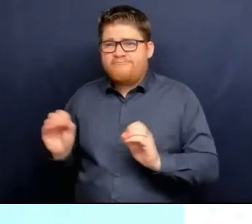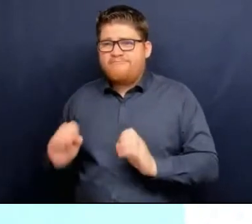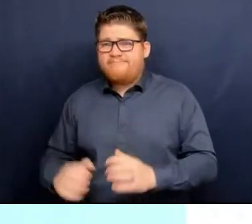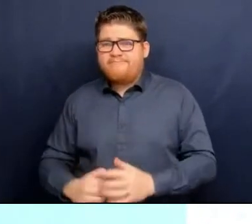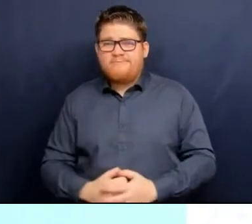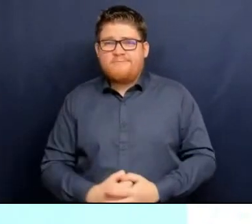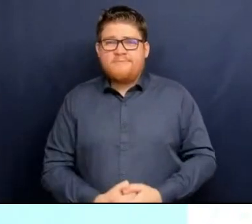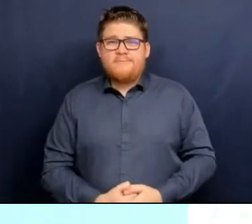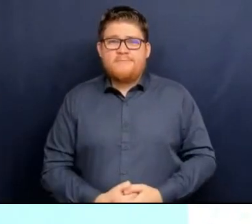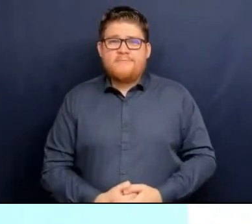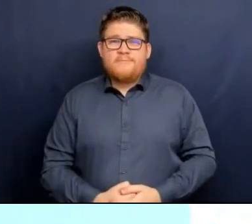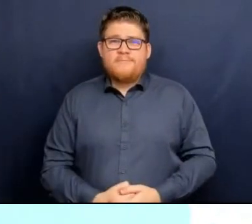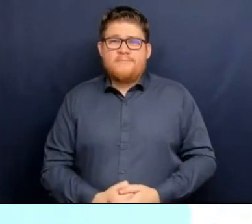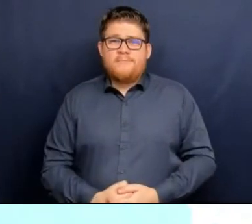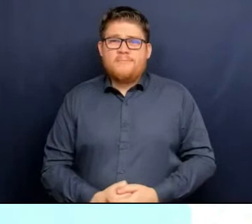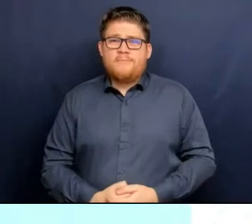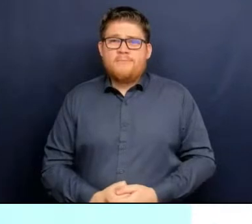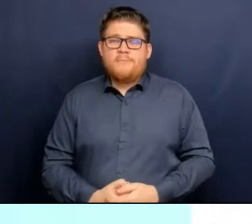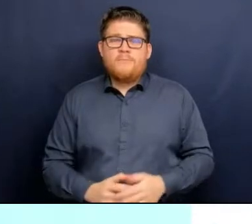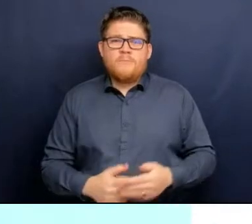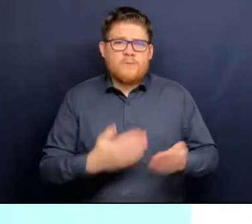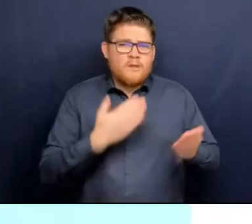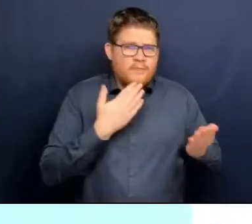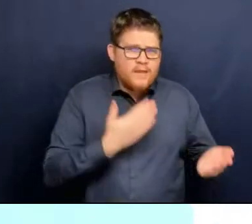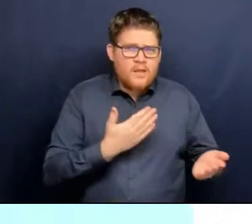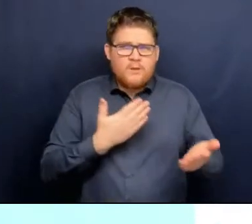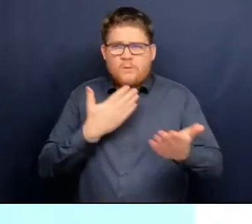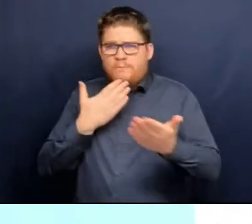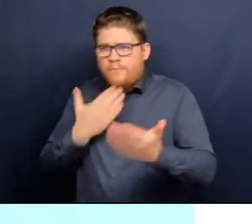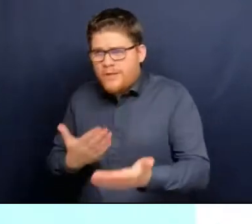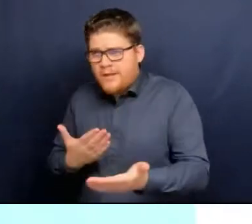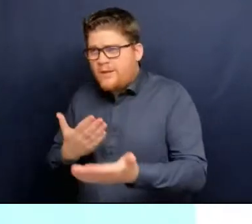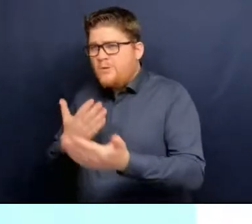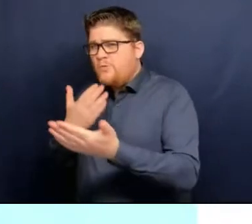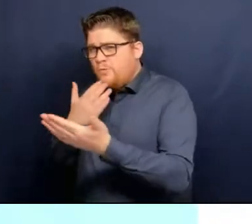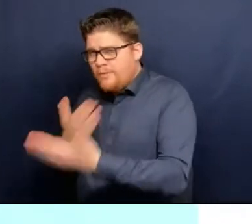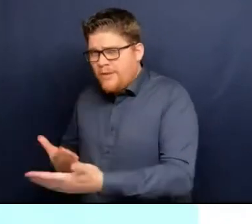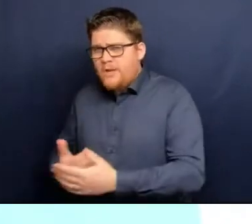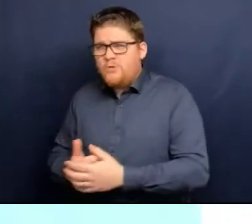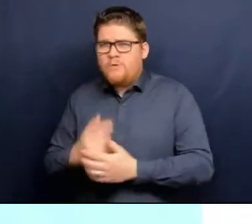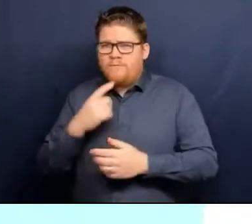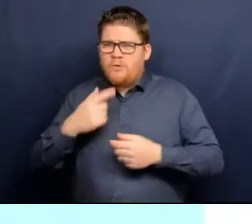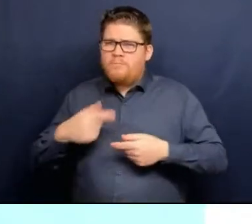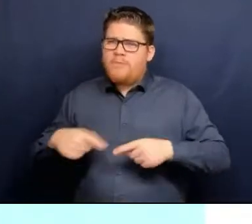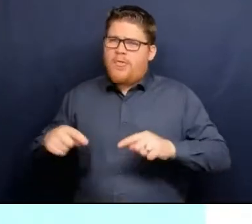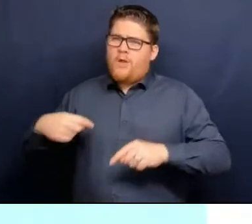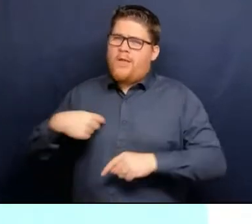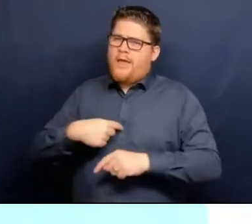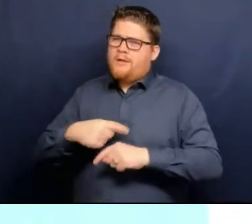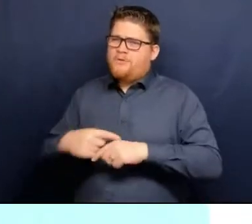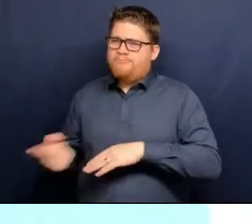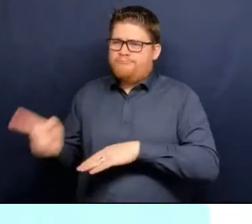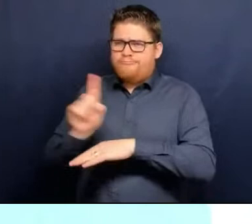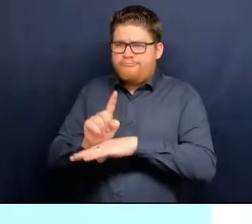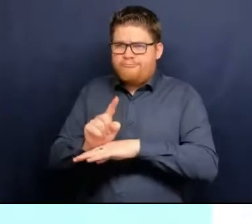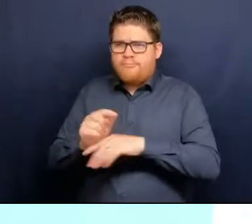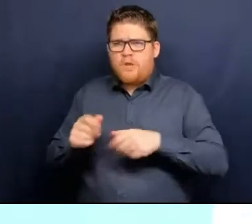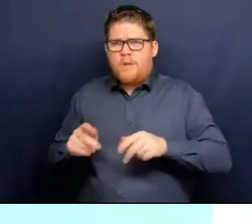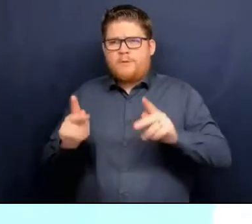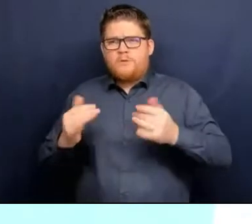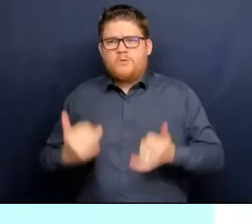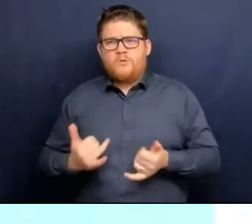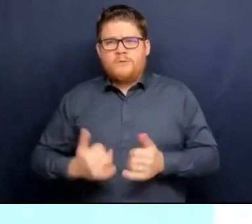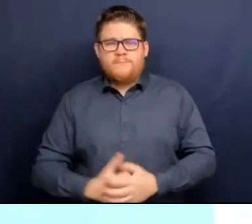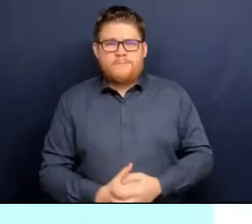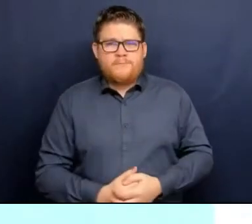Esquimalt, Songhees, and Coast Salish for allowing us to be here. And before I get started, thank Premier Horgan. First